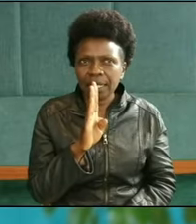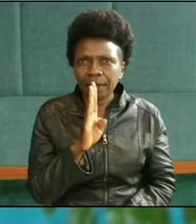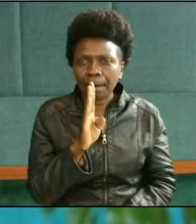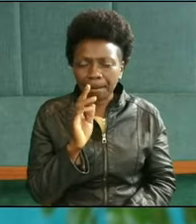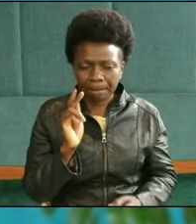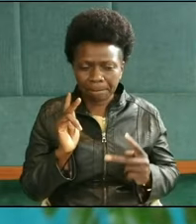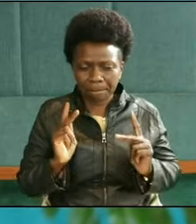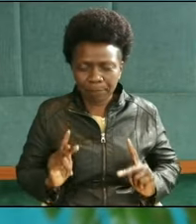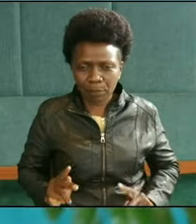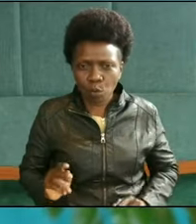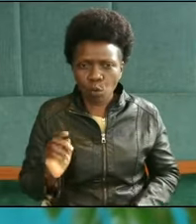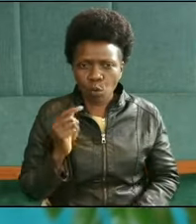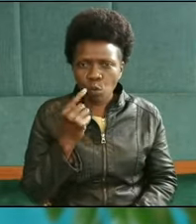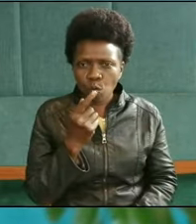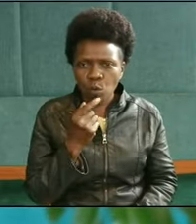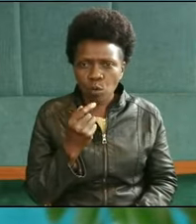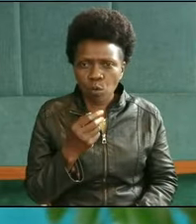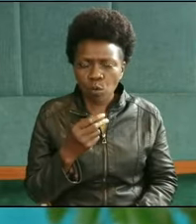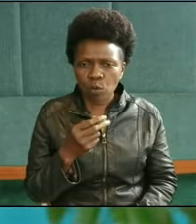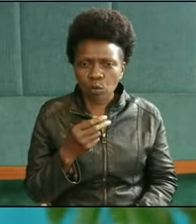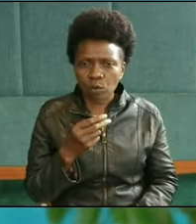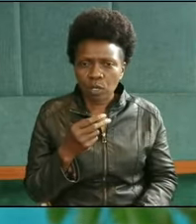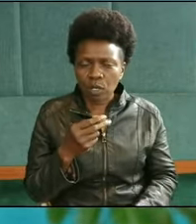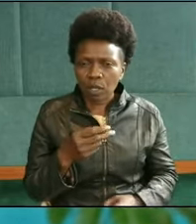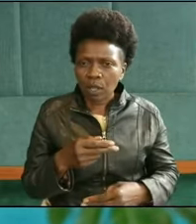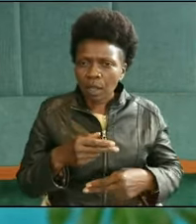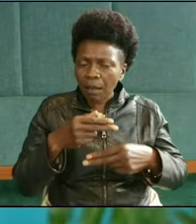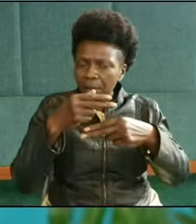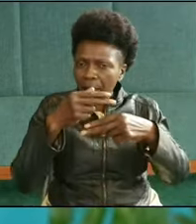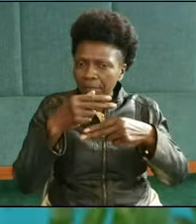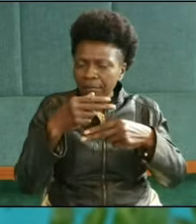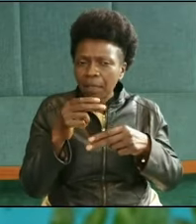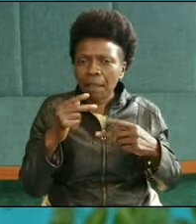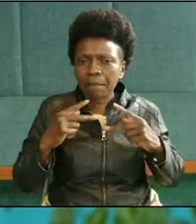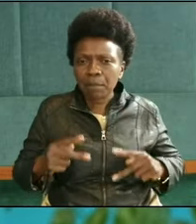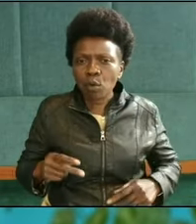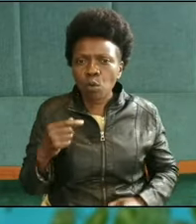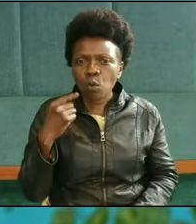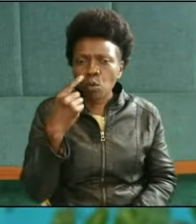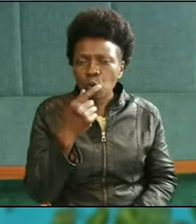people who are backward. People who